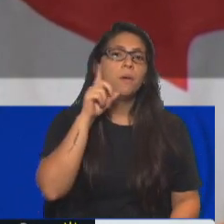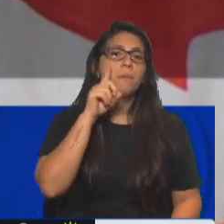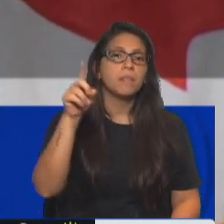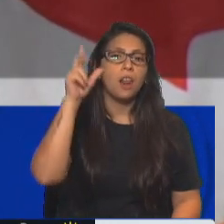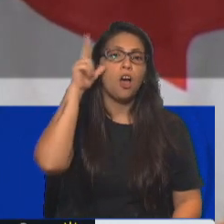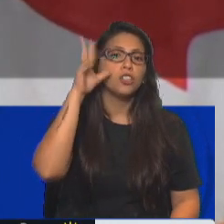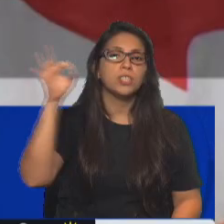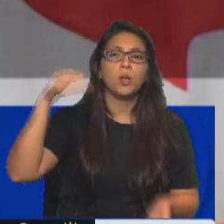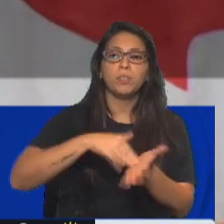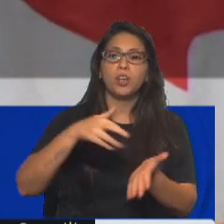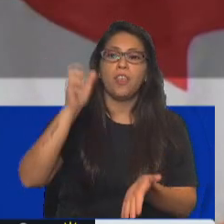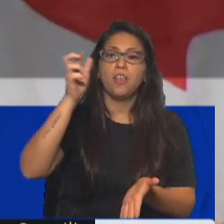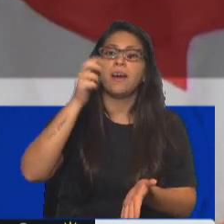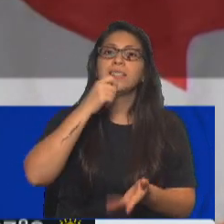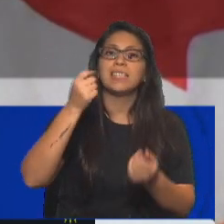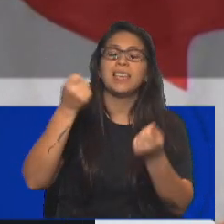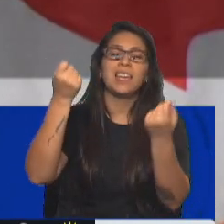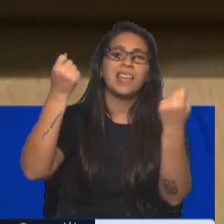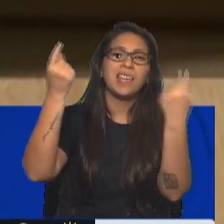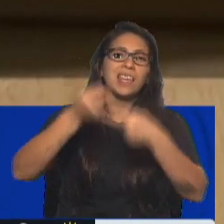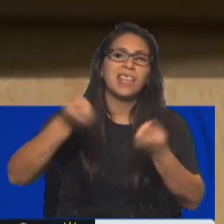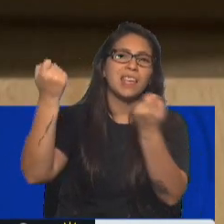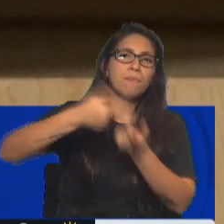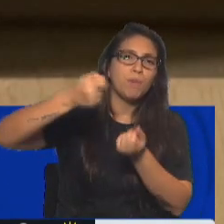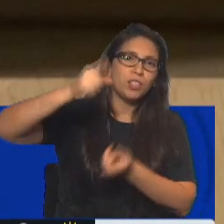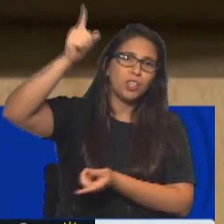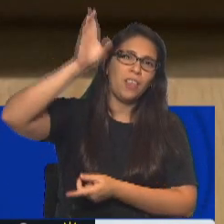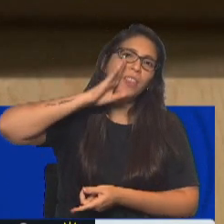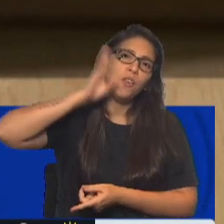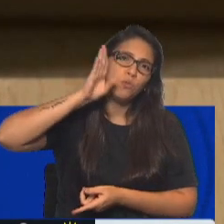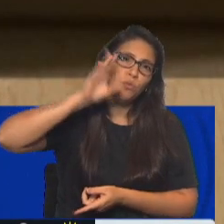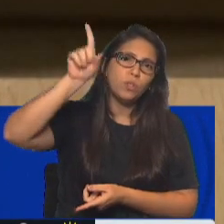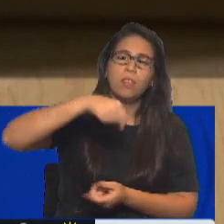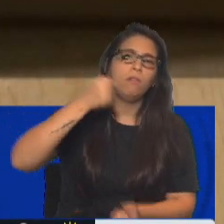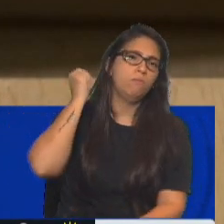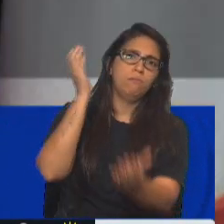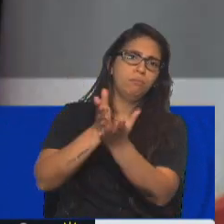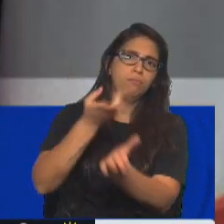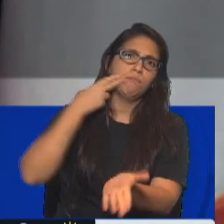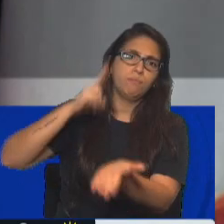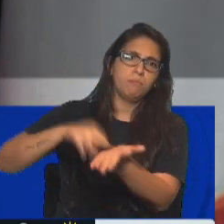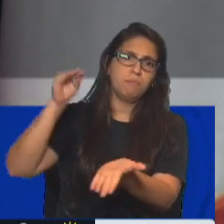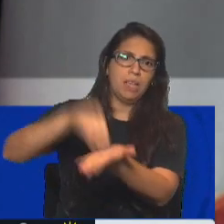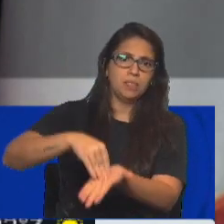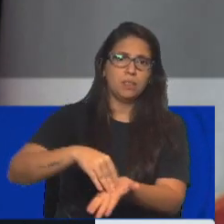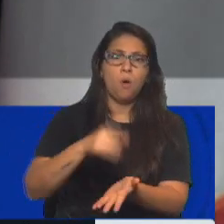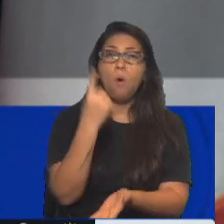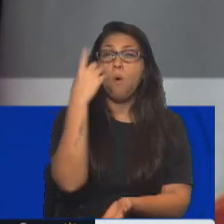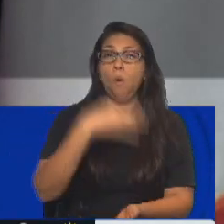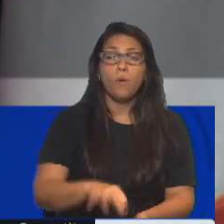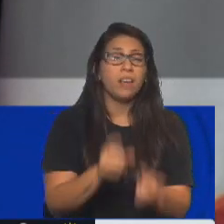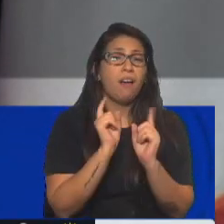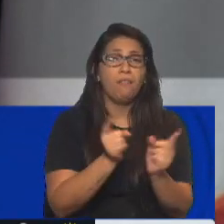$29.8 billion of imports from the United States. The only constant in this unjustified